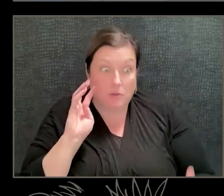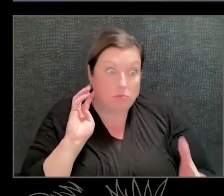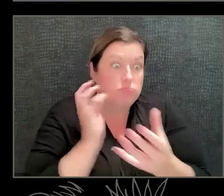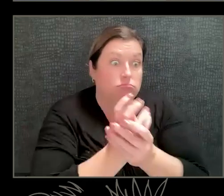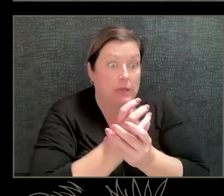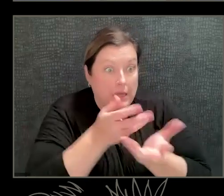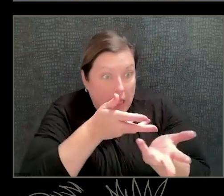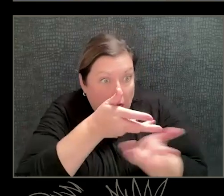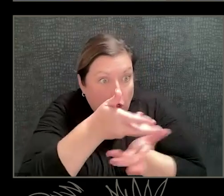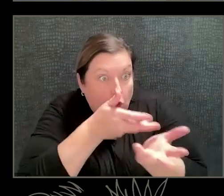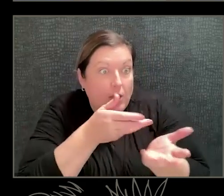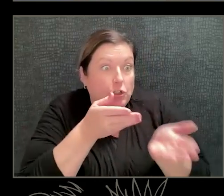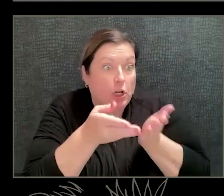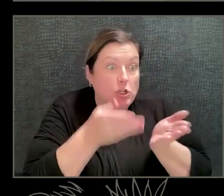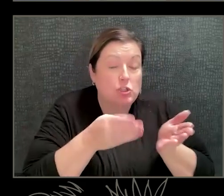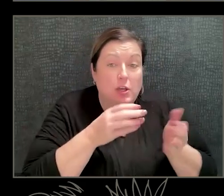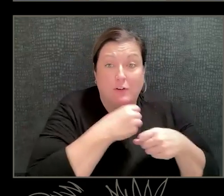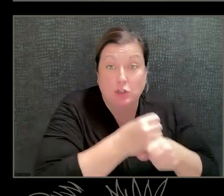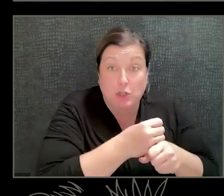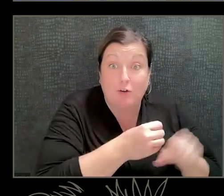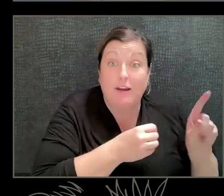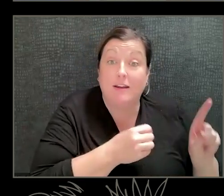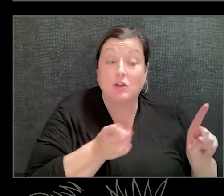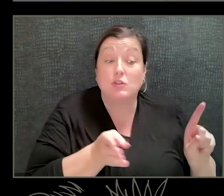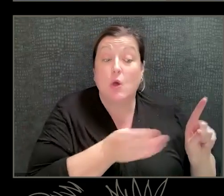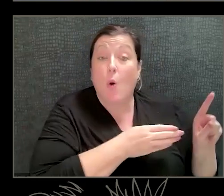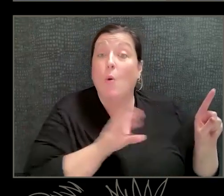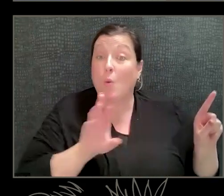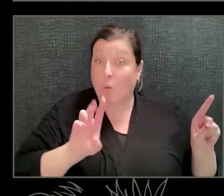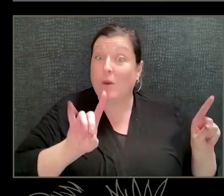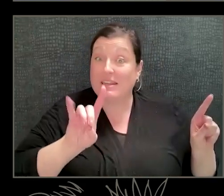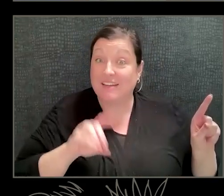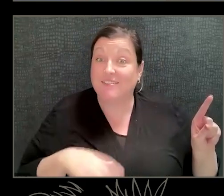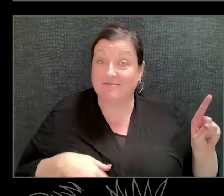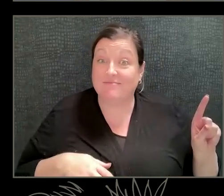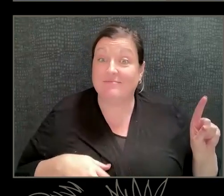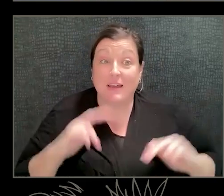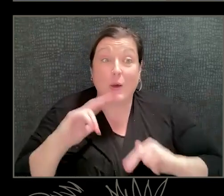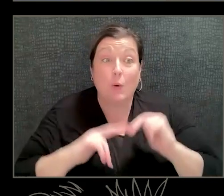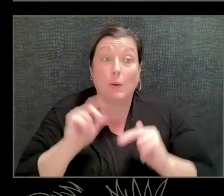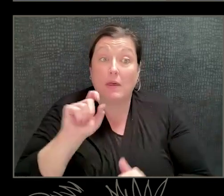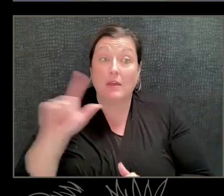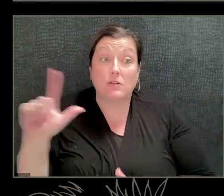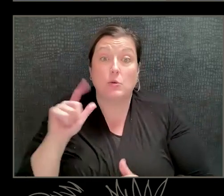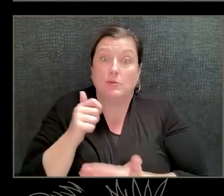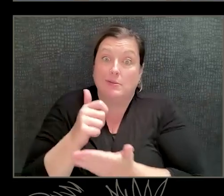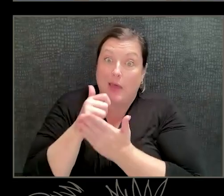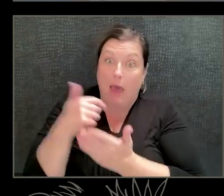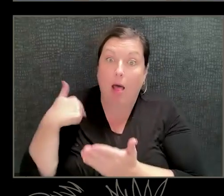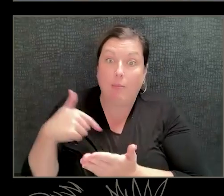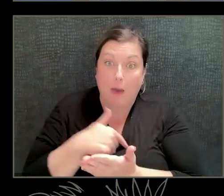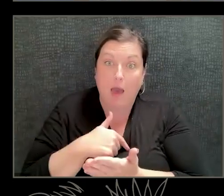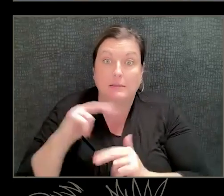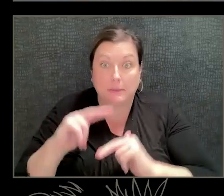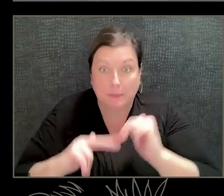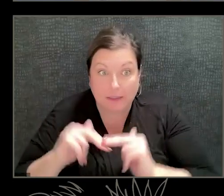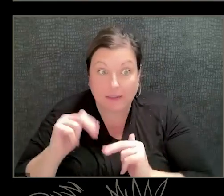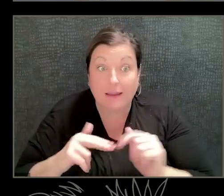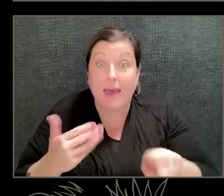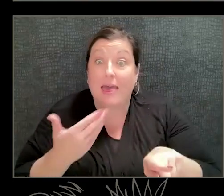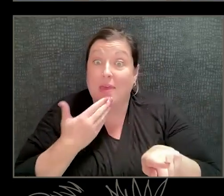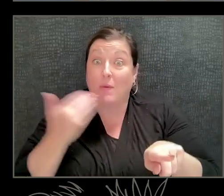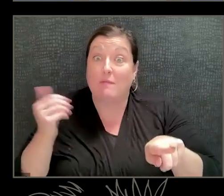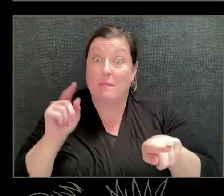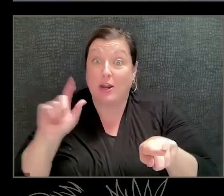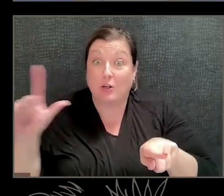onto server-generated HTML. And we did. And we started building tools to help us do that. And then we started building better